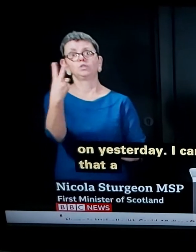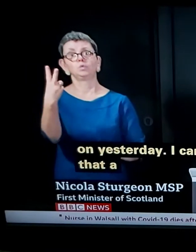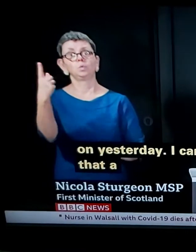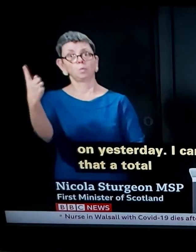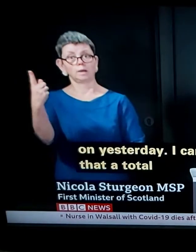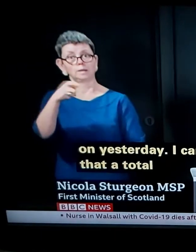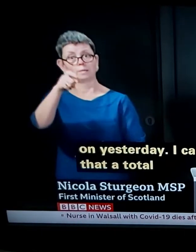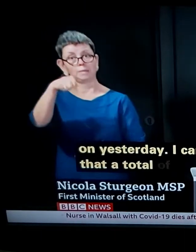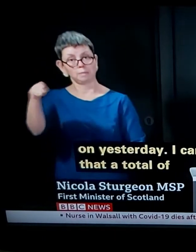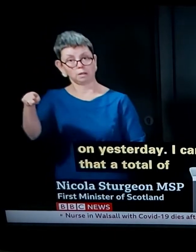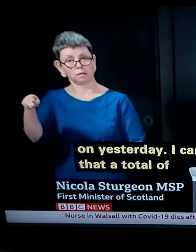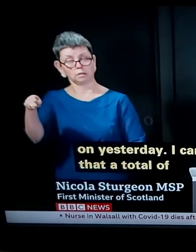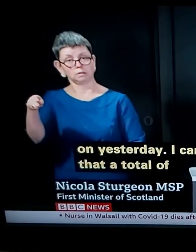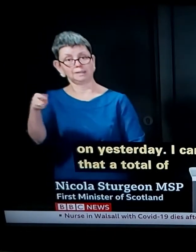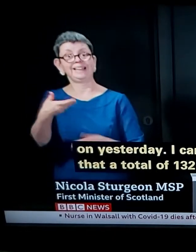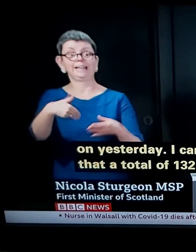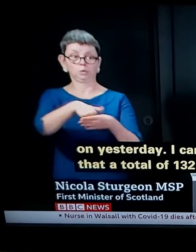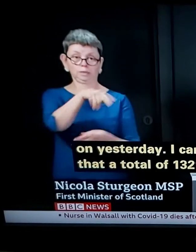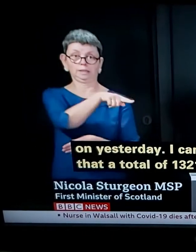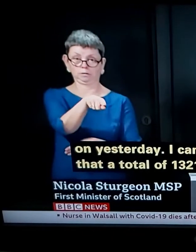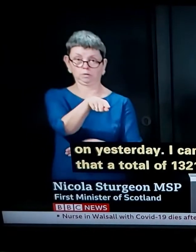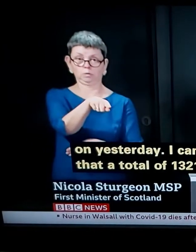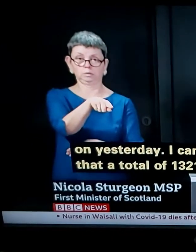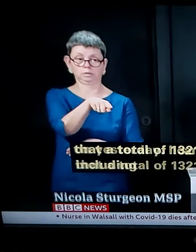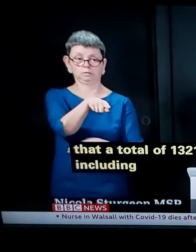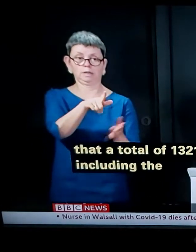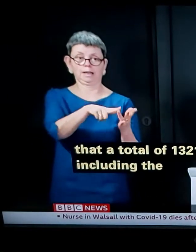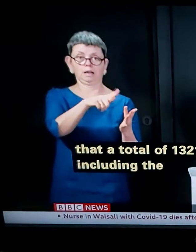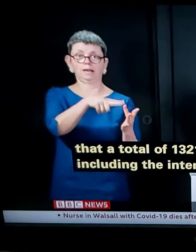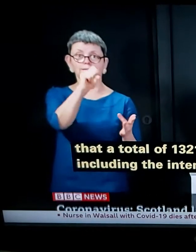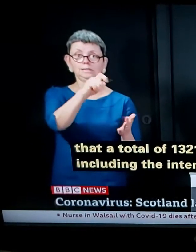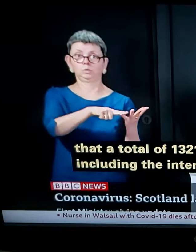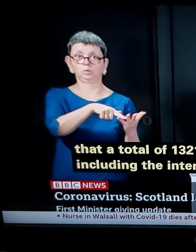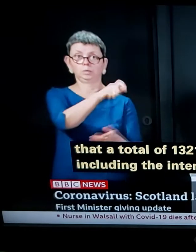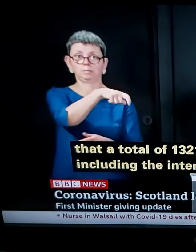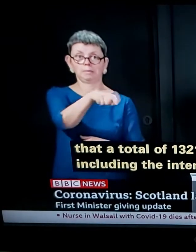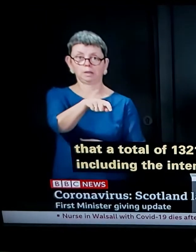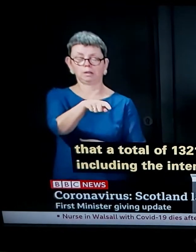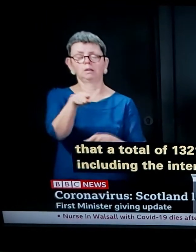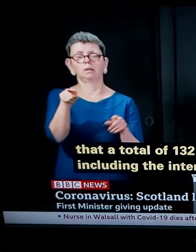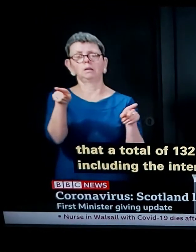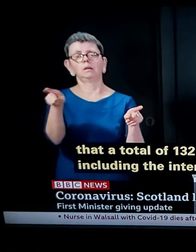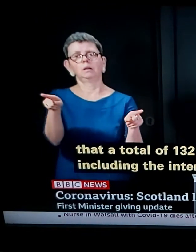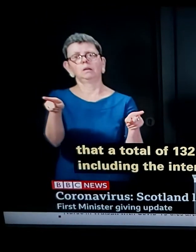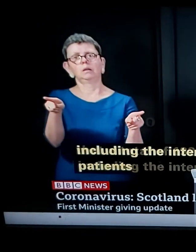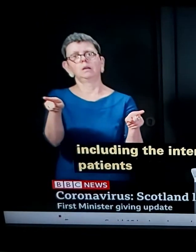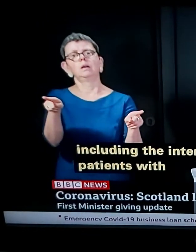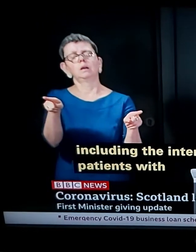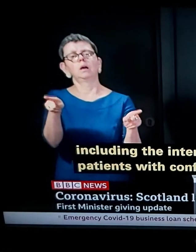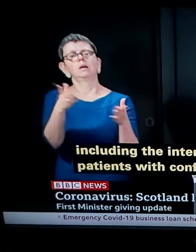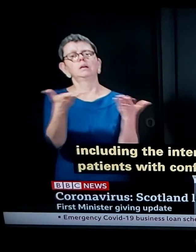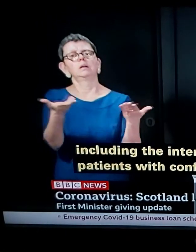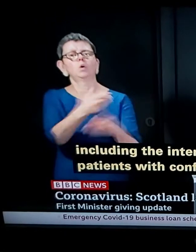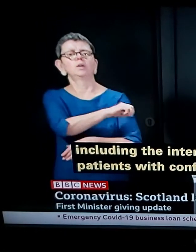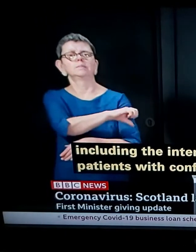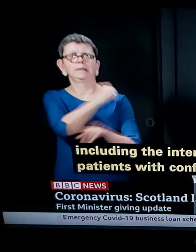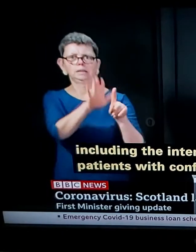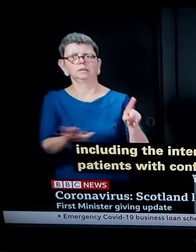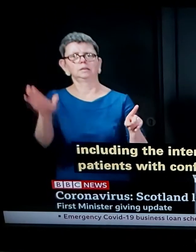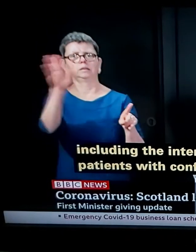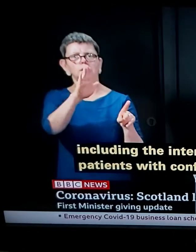1,321 people, including the intensive care patients with confirmed or suspected COVID-19, were in hospitals across the